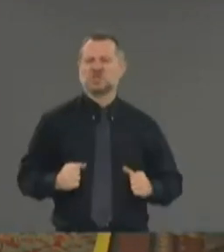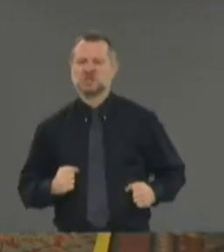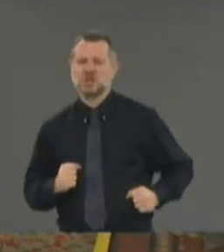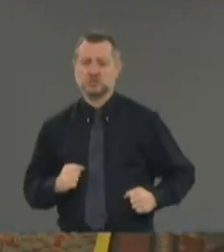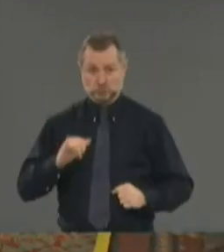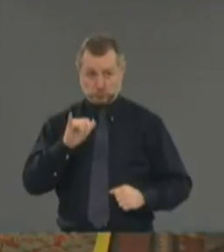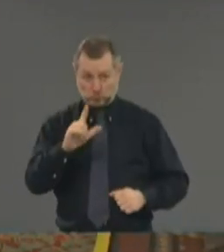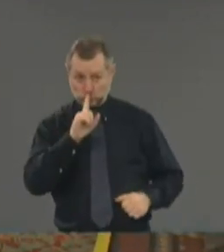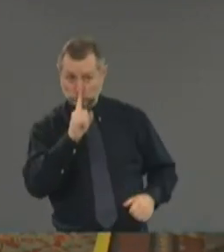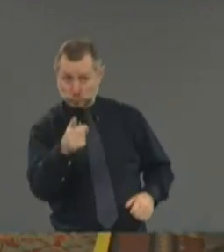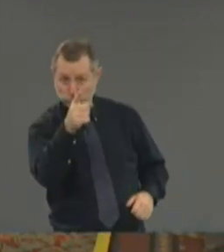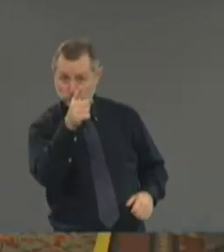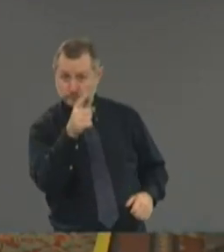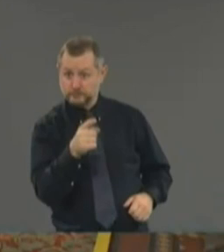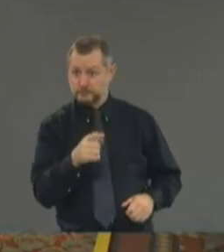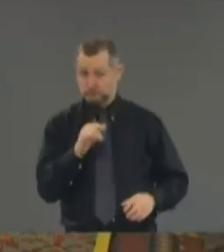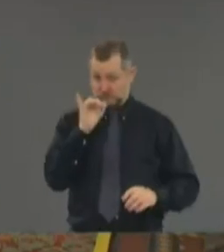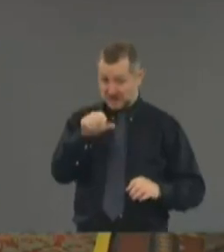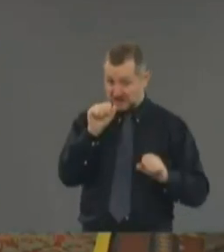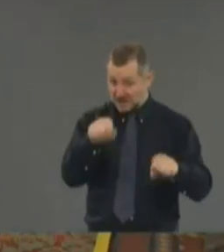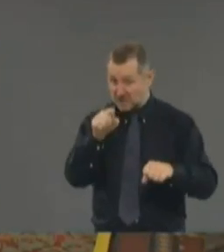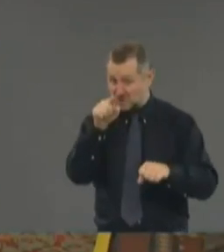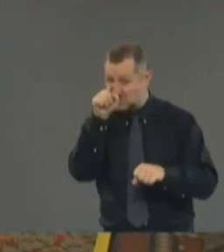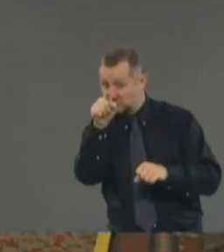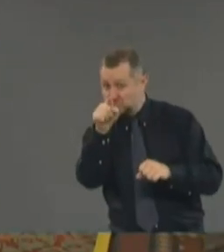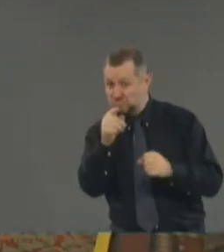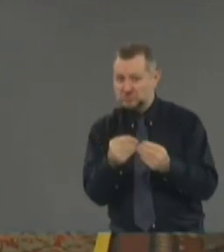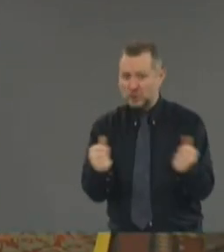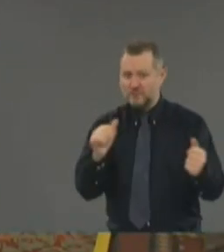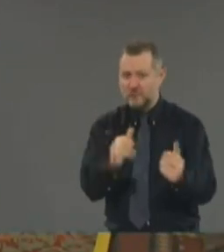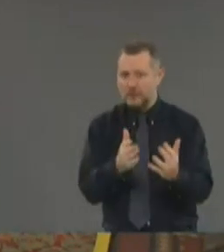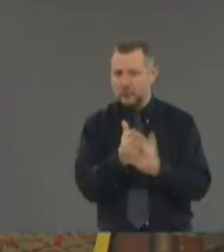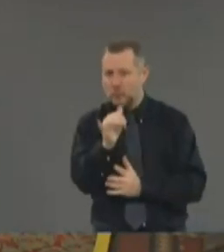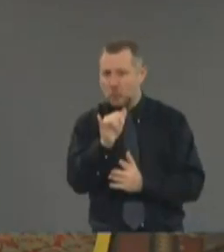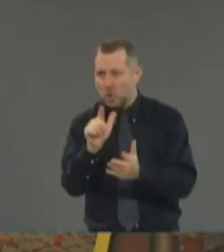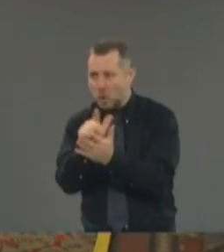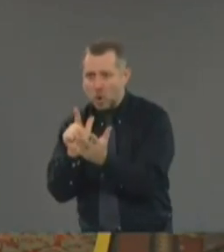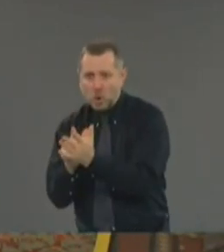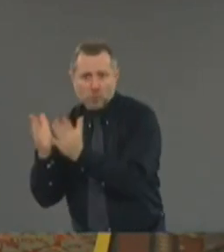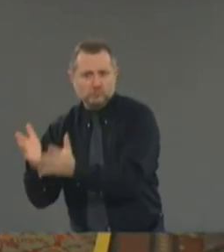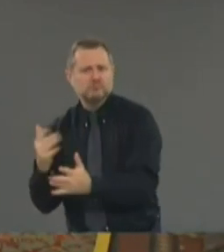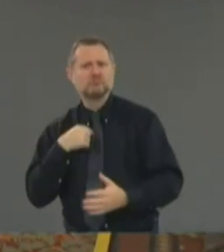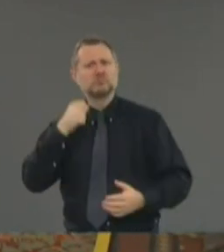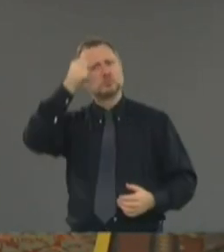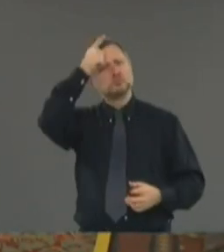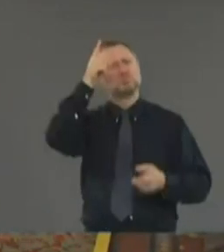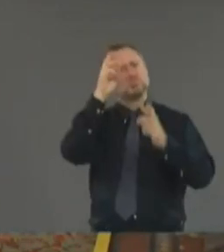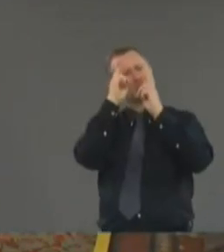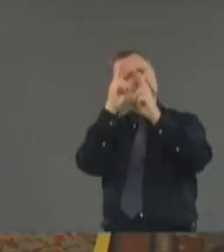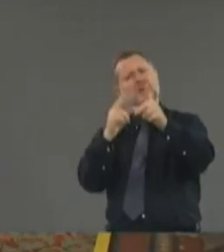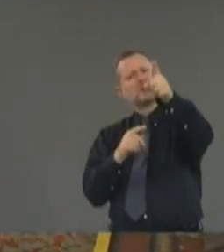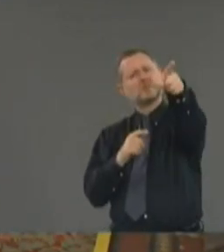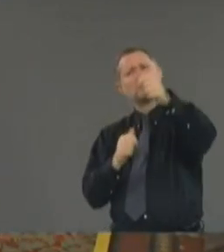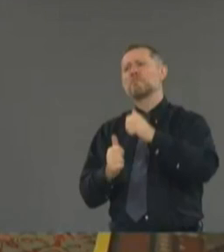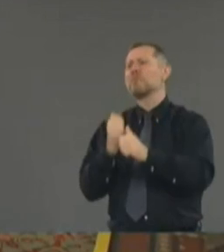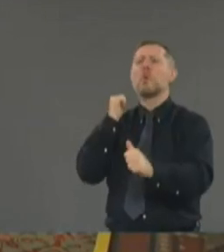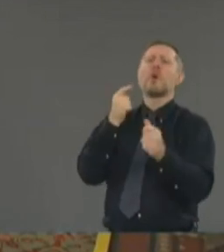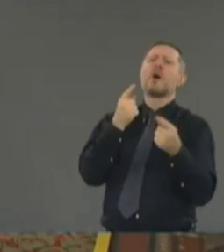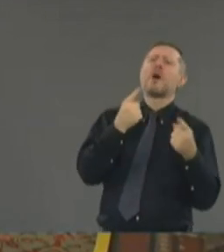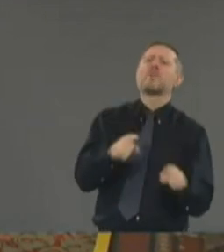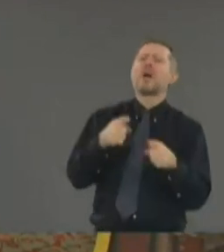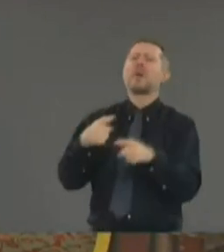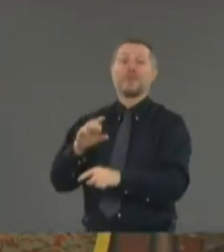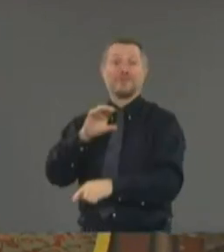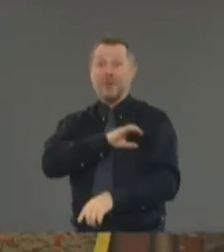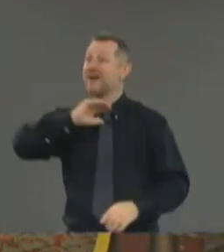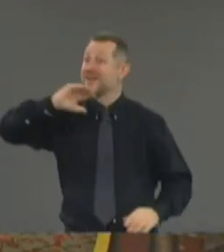there any way to actually address that legislatively? All due respect to what we see here, most of this is on the back end once the damage is done, and you can